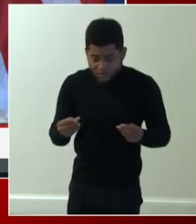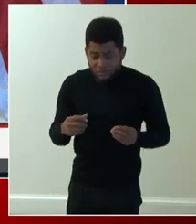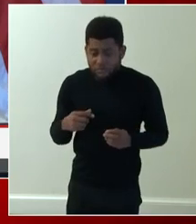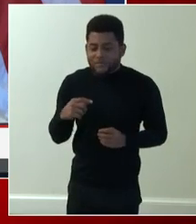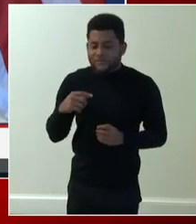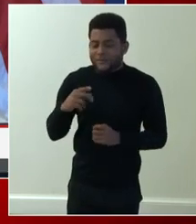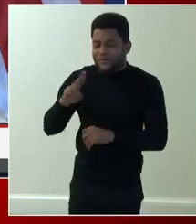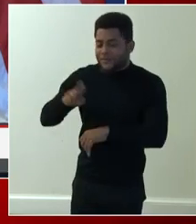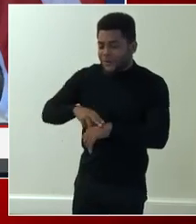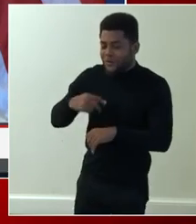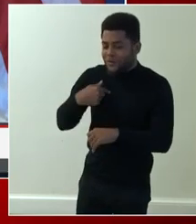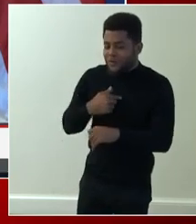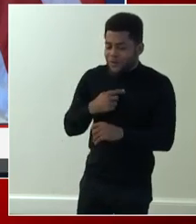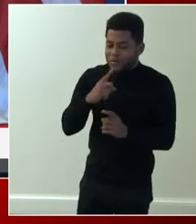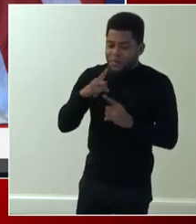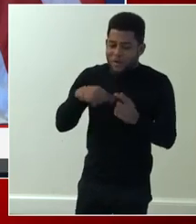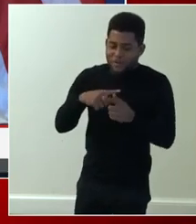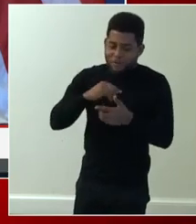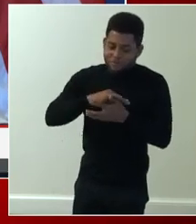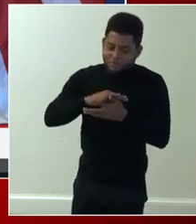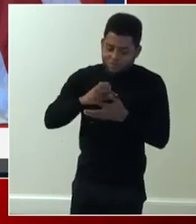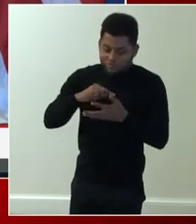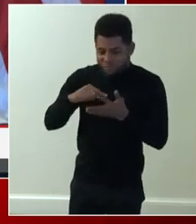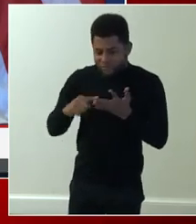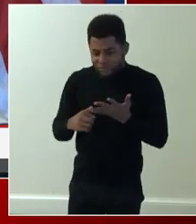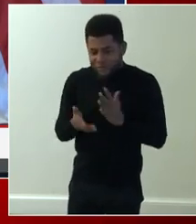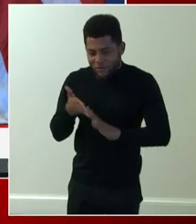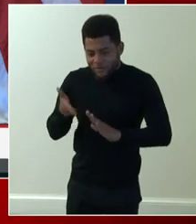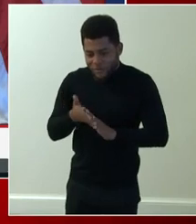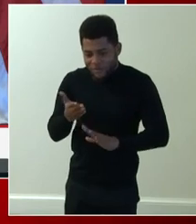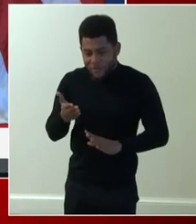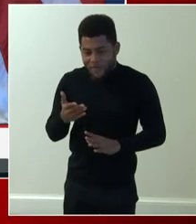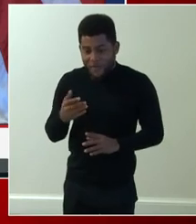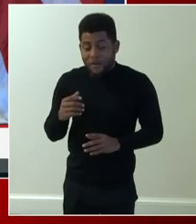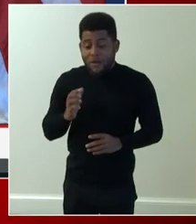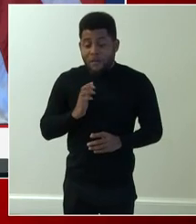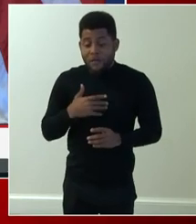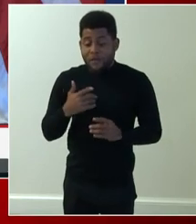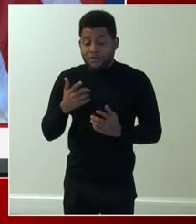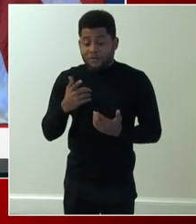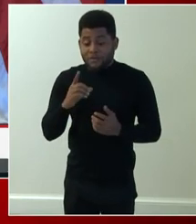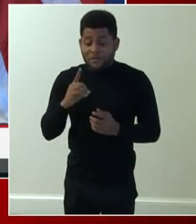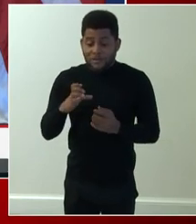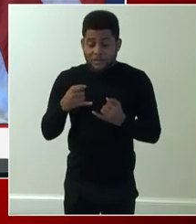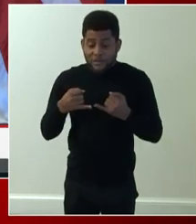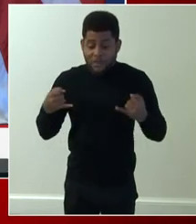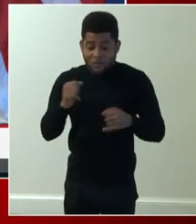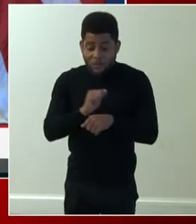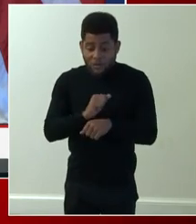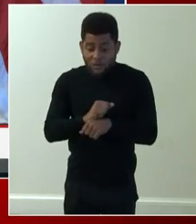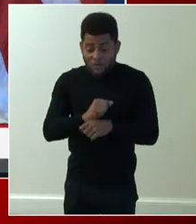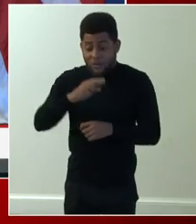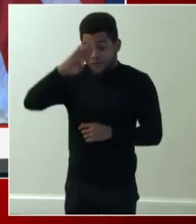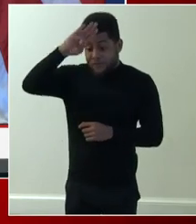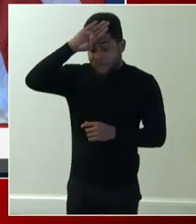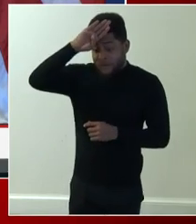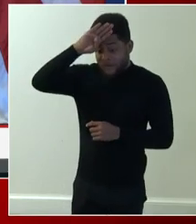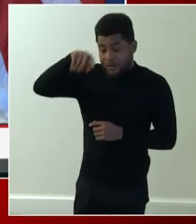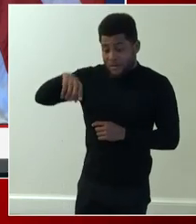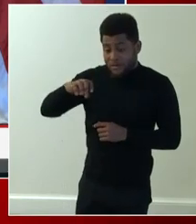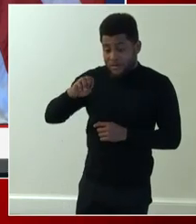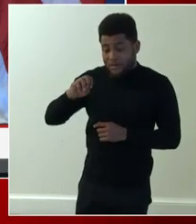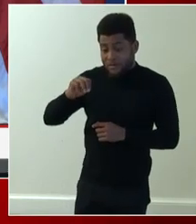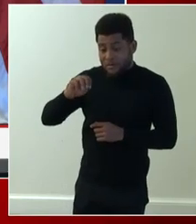of our operations, but especially our frontline workers. And DC Fire and EMS